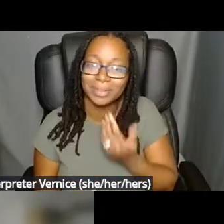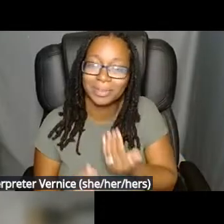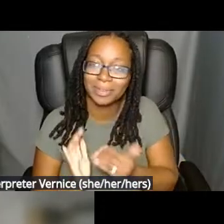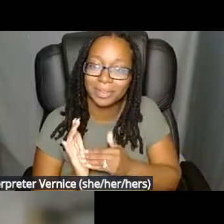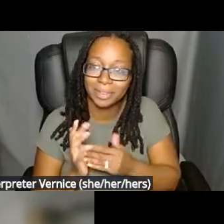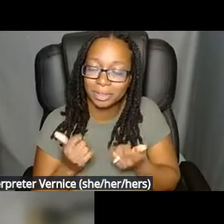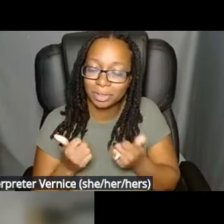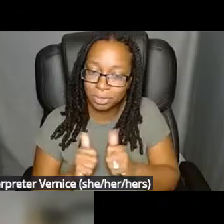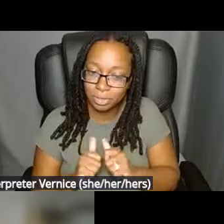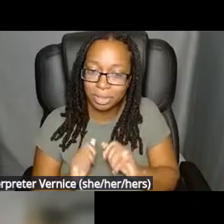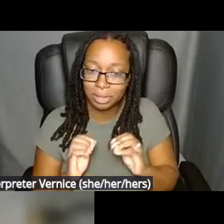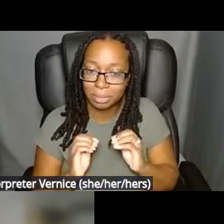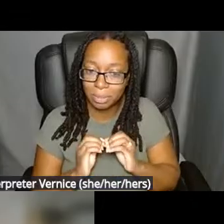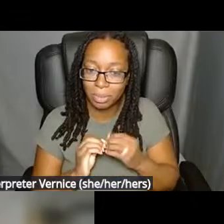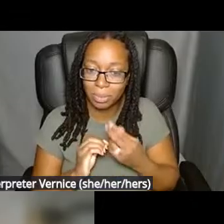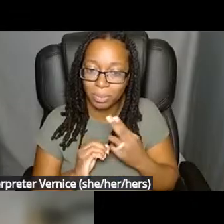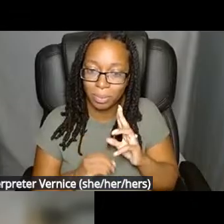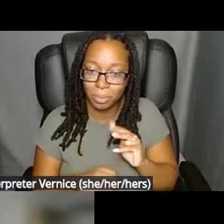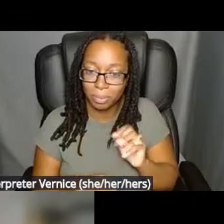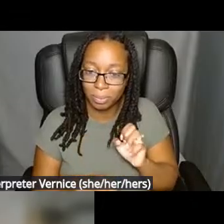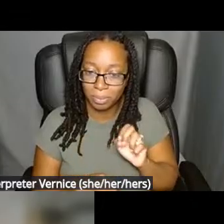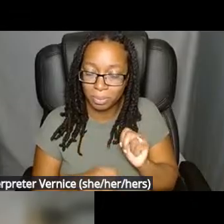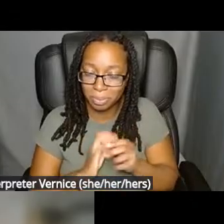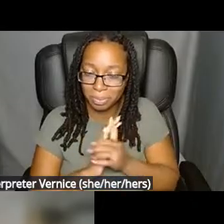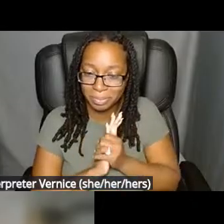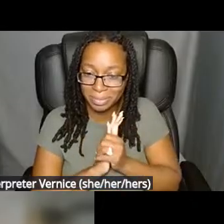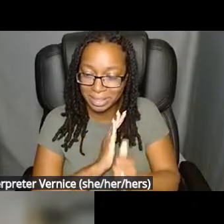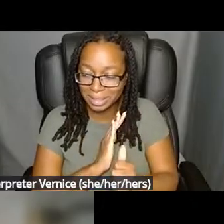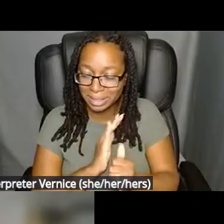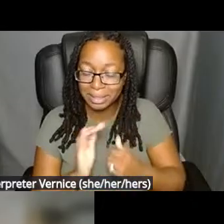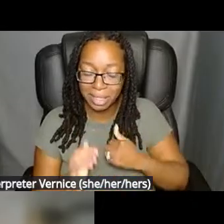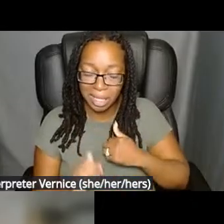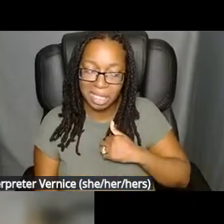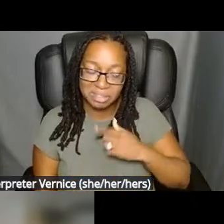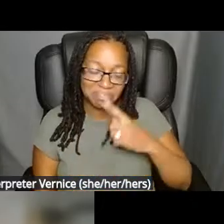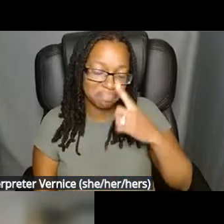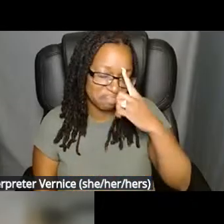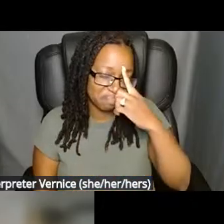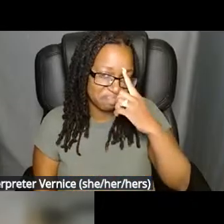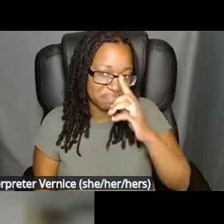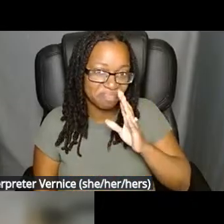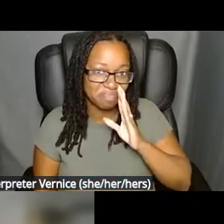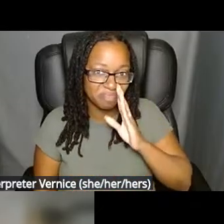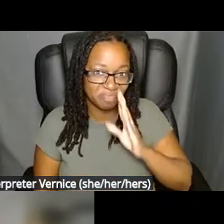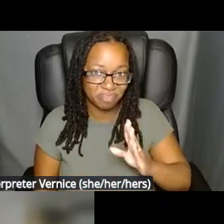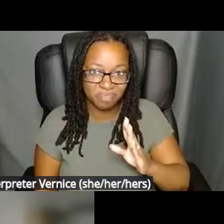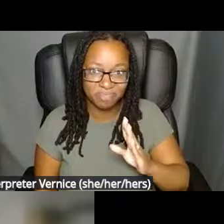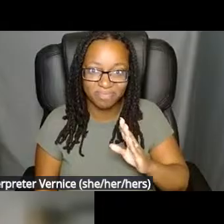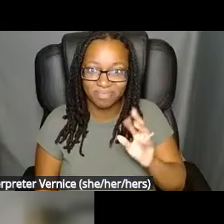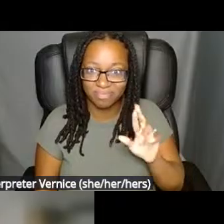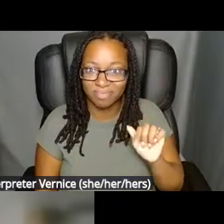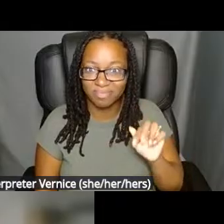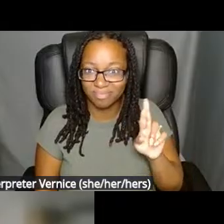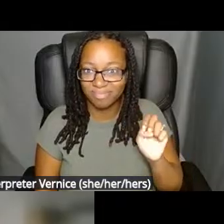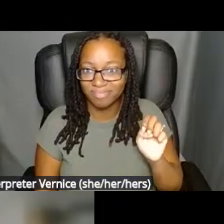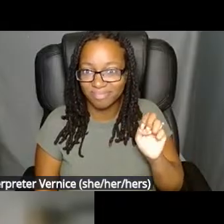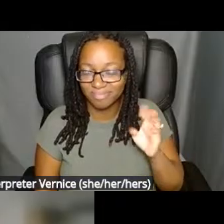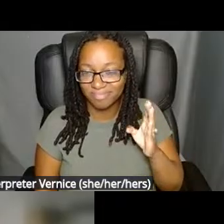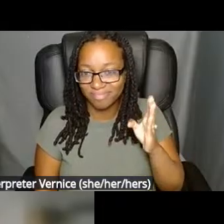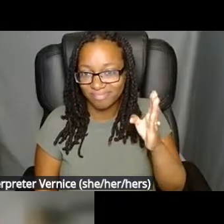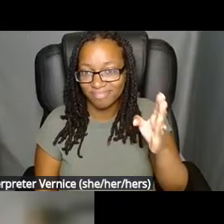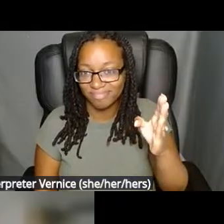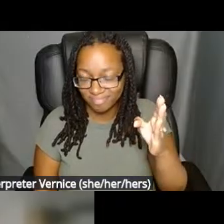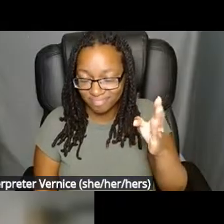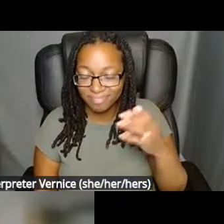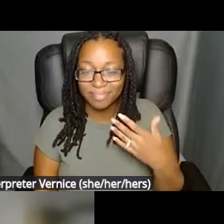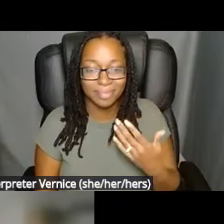those more human skills because I do think they are going to become extremely rare going forward.